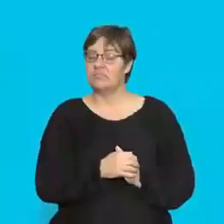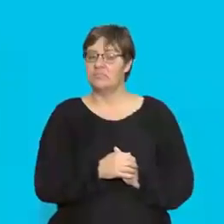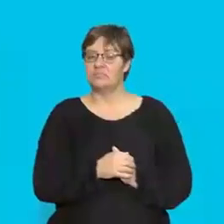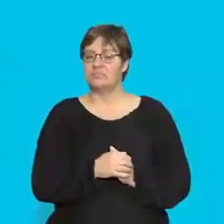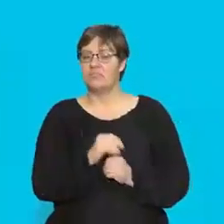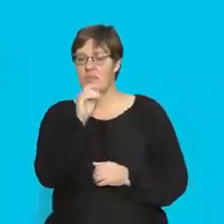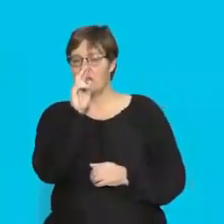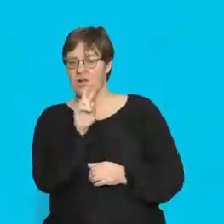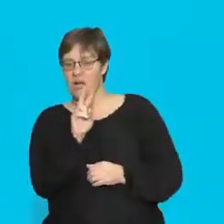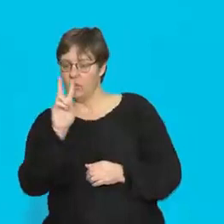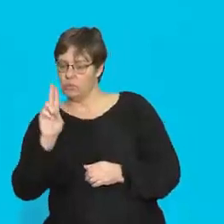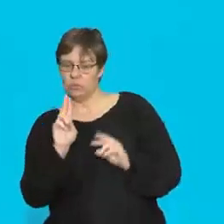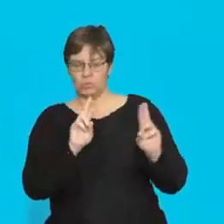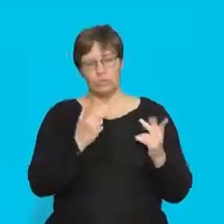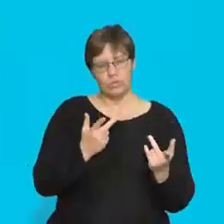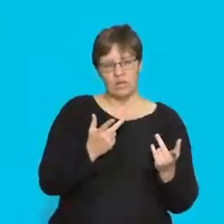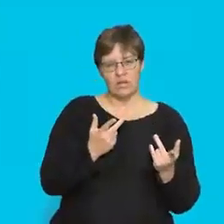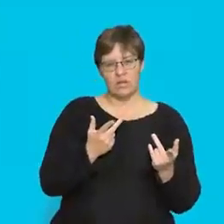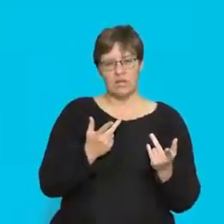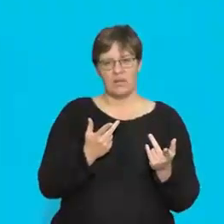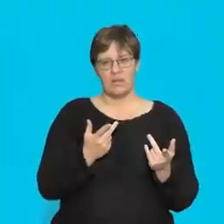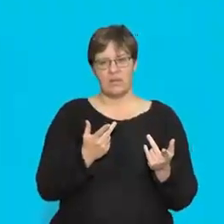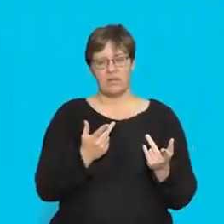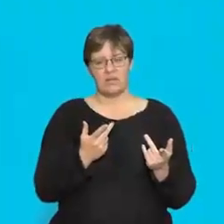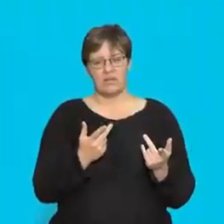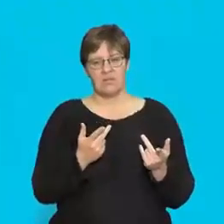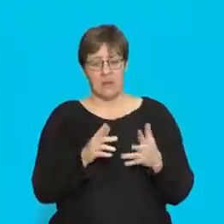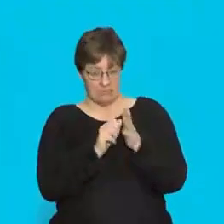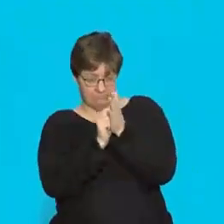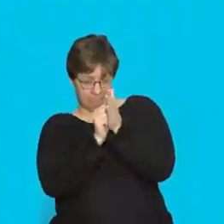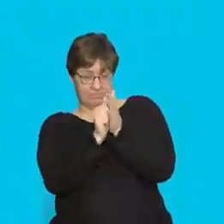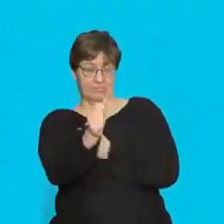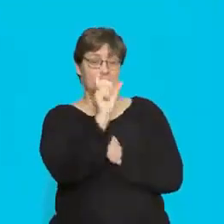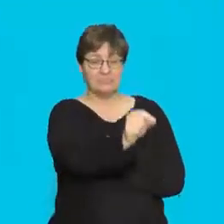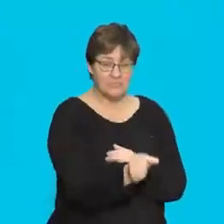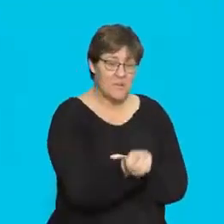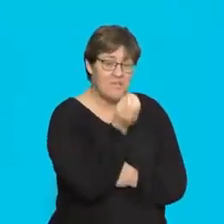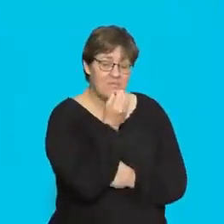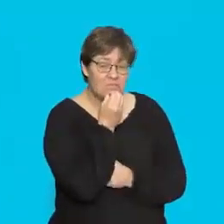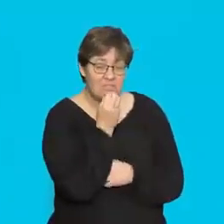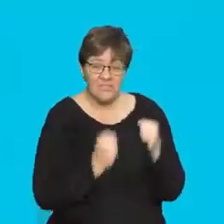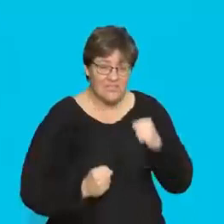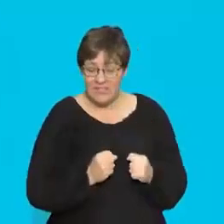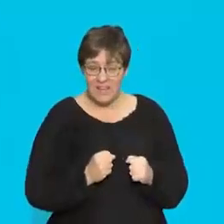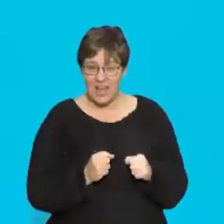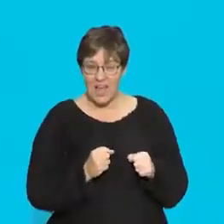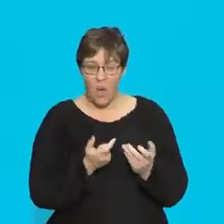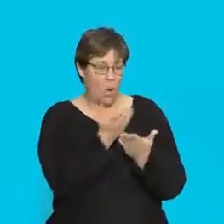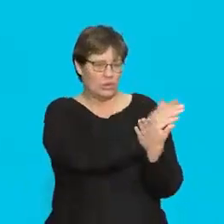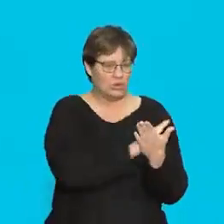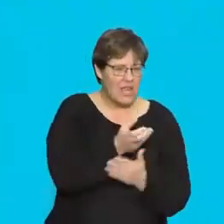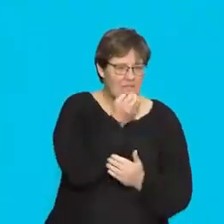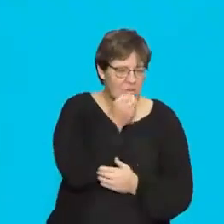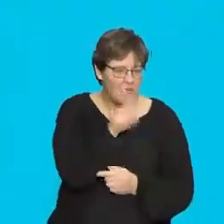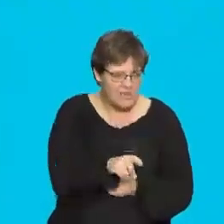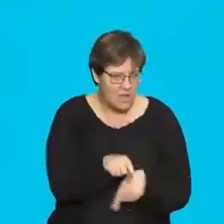many of you are watching this together? So was there a mad dash for getting something to drink? And